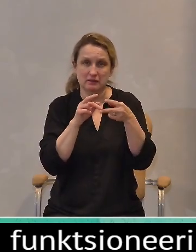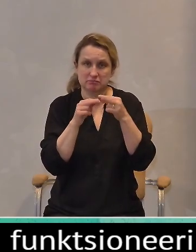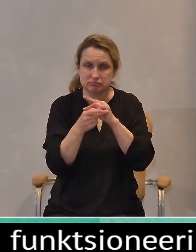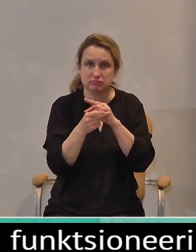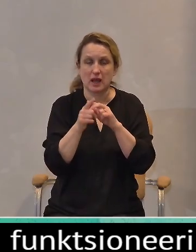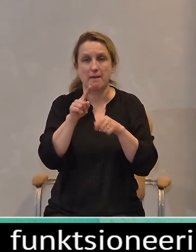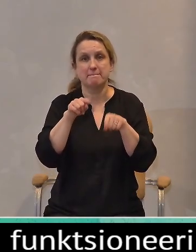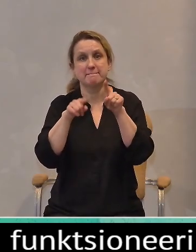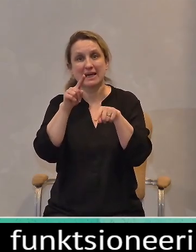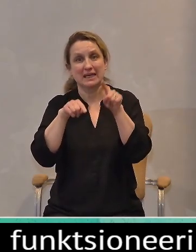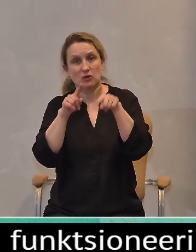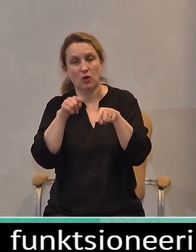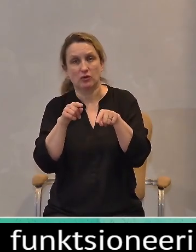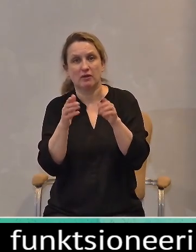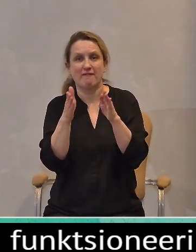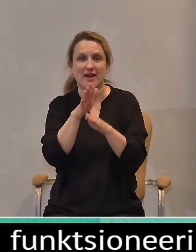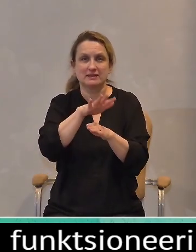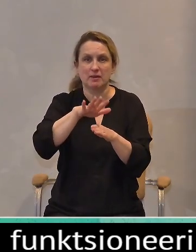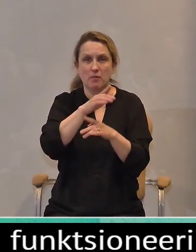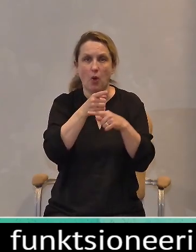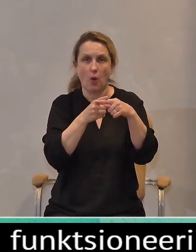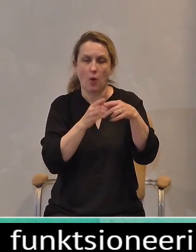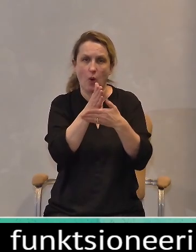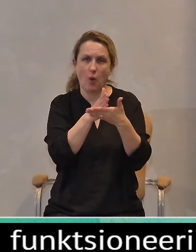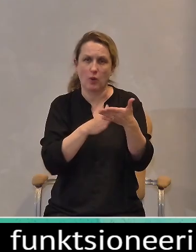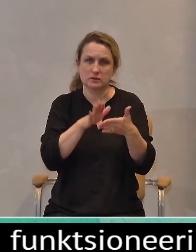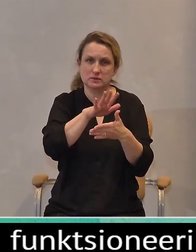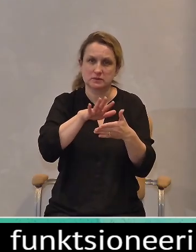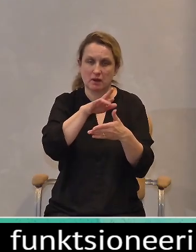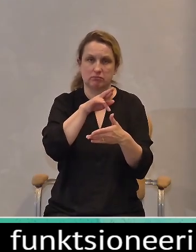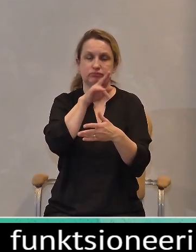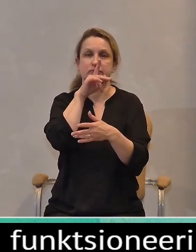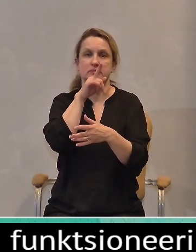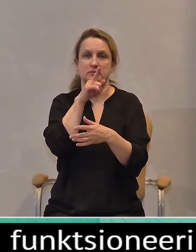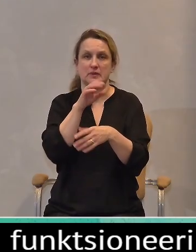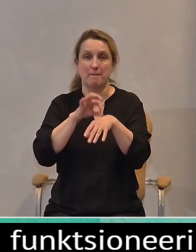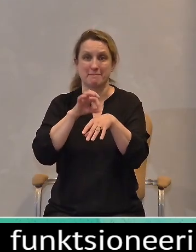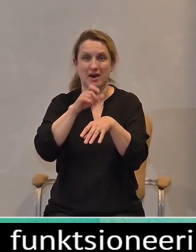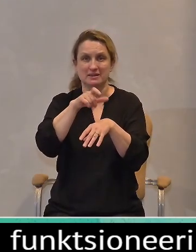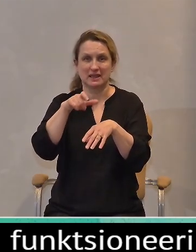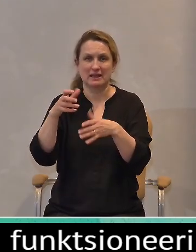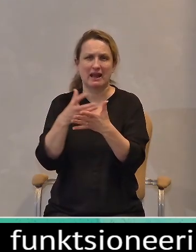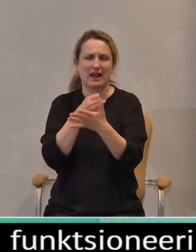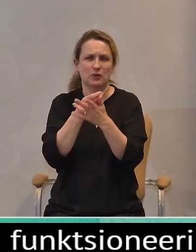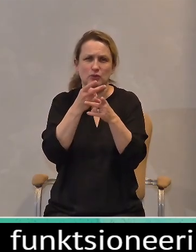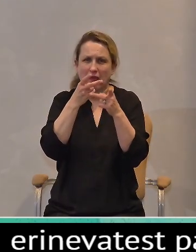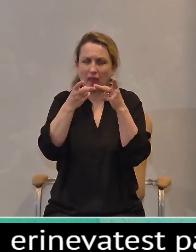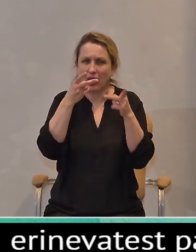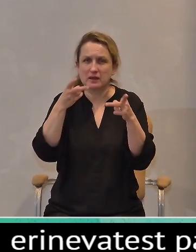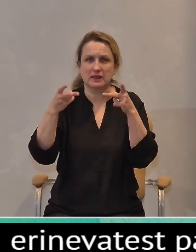or even a larger area has been deleted. Sometimes fragments have been deleted. And in